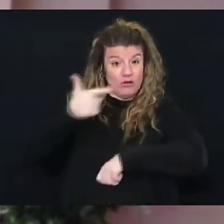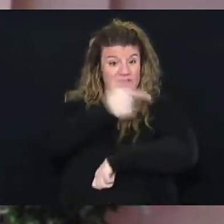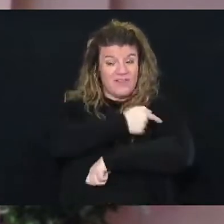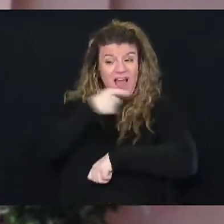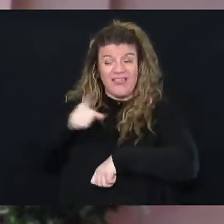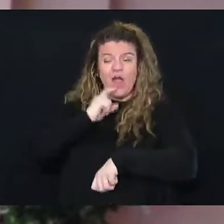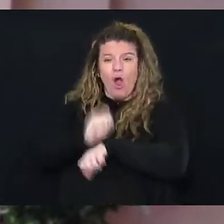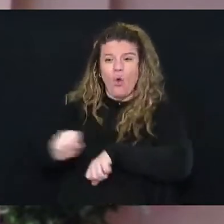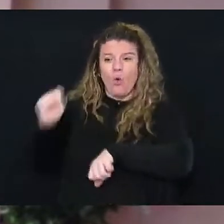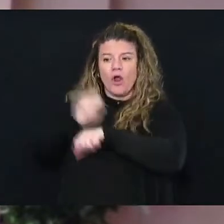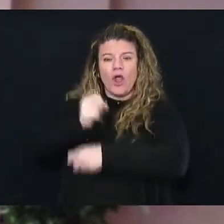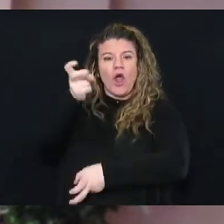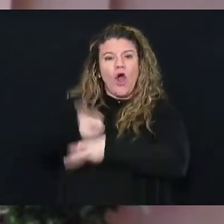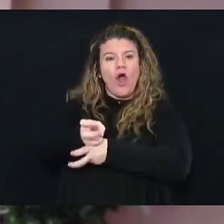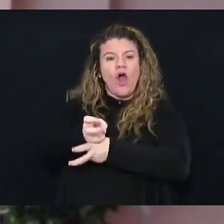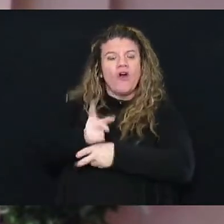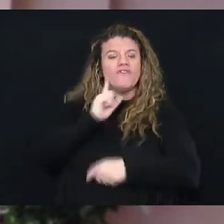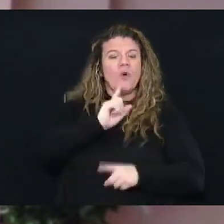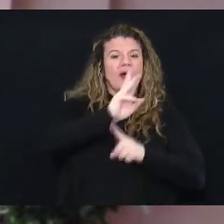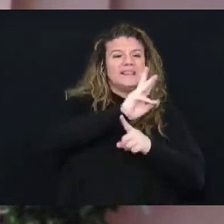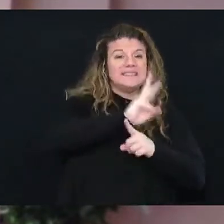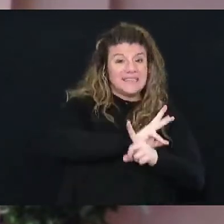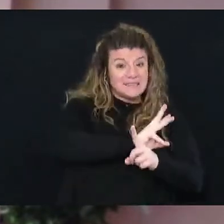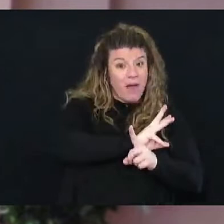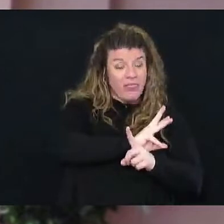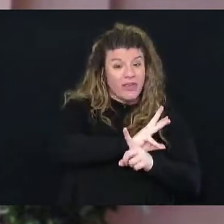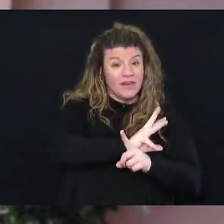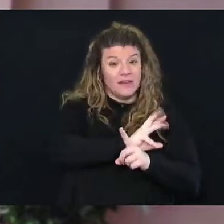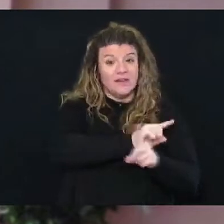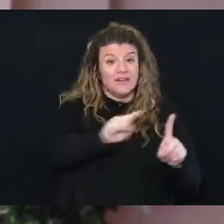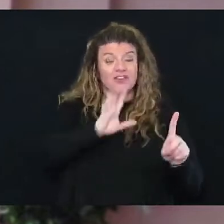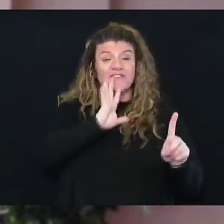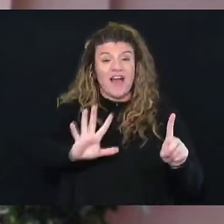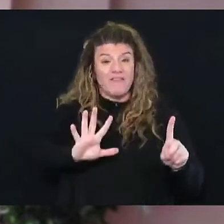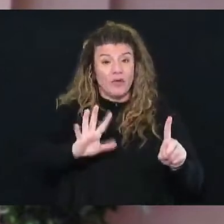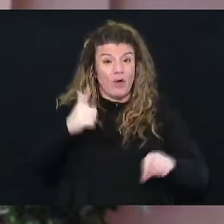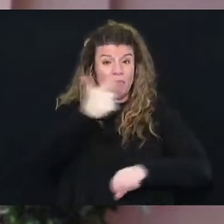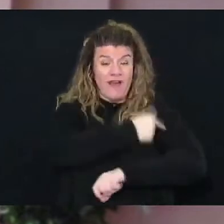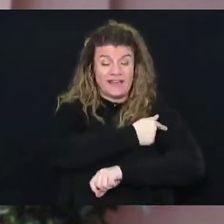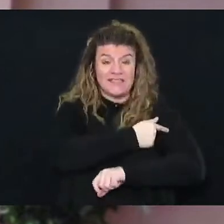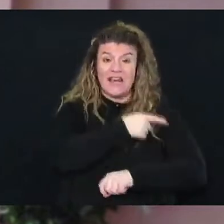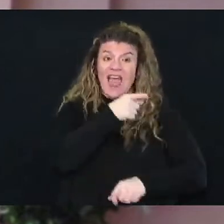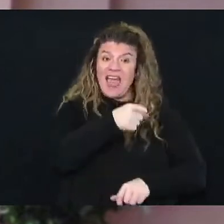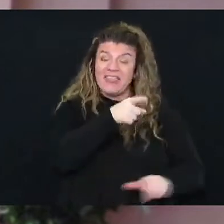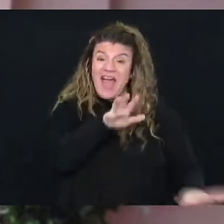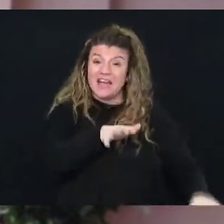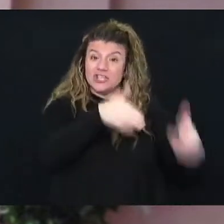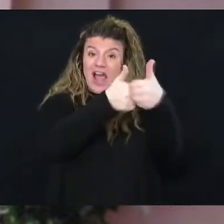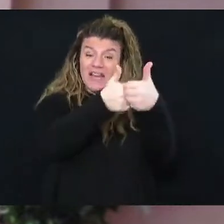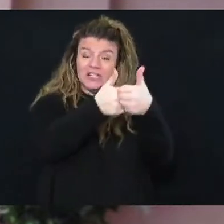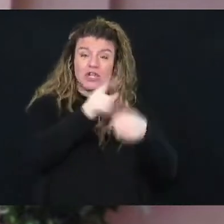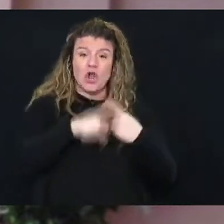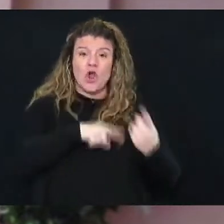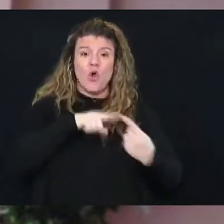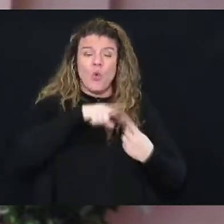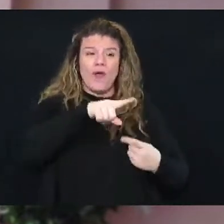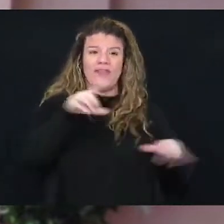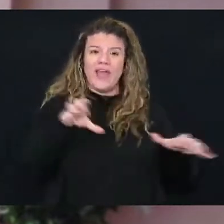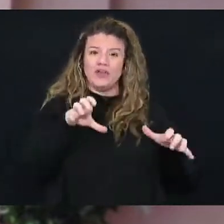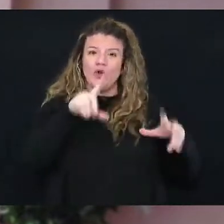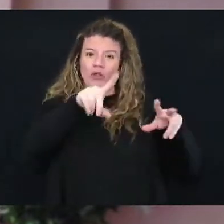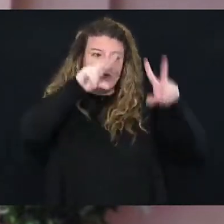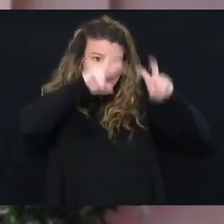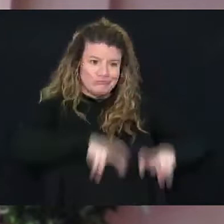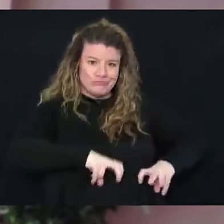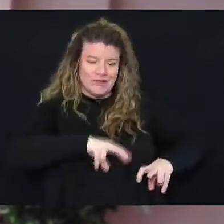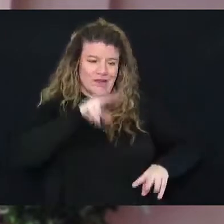hard on a 6-month to 5-year-old vaccine. The challenge there was that when the clinical trial data came to